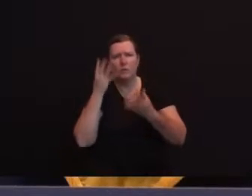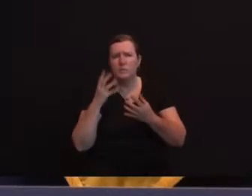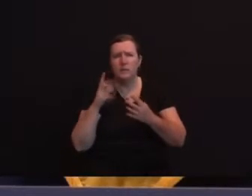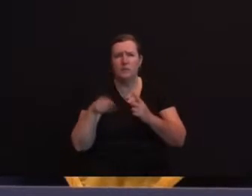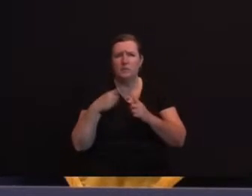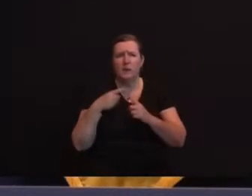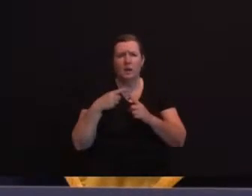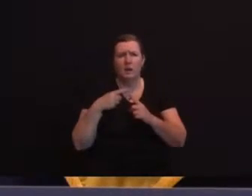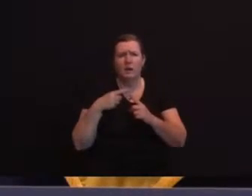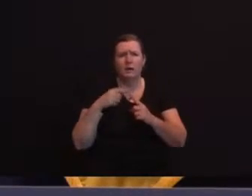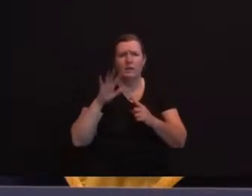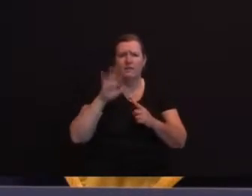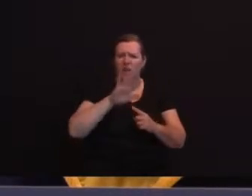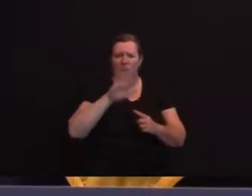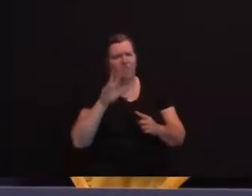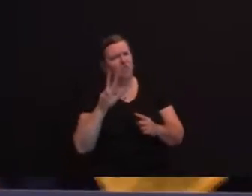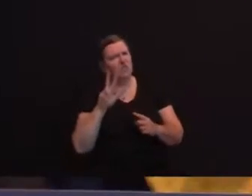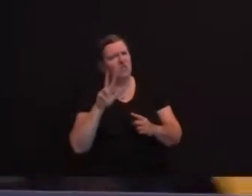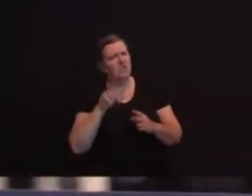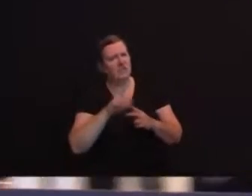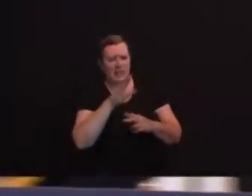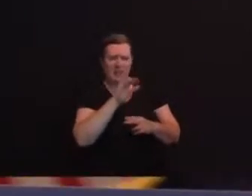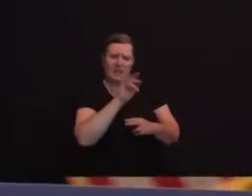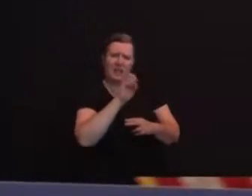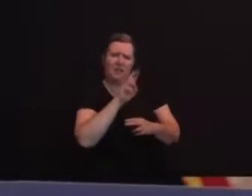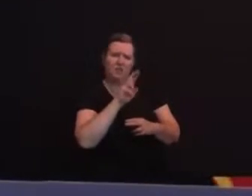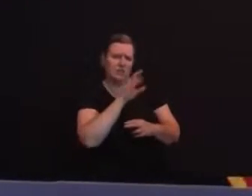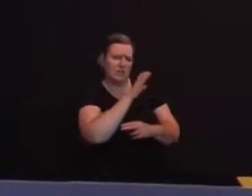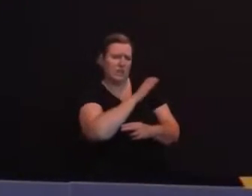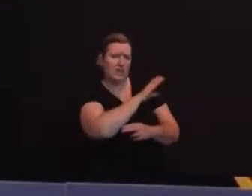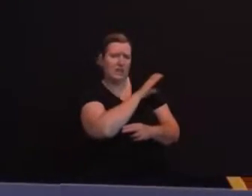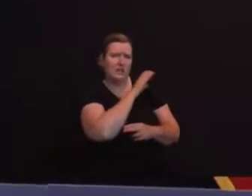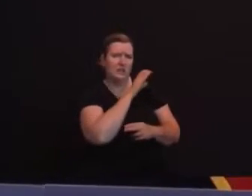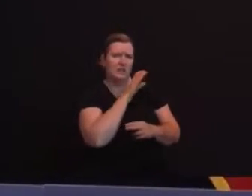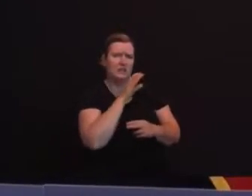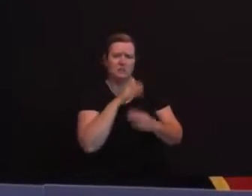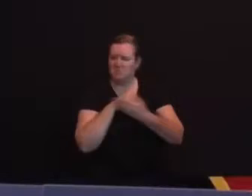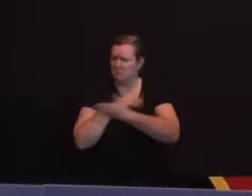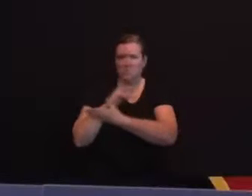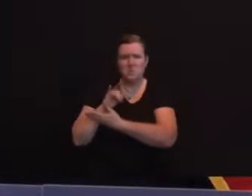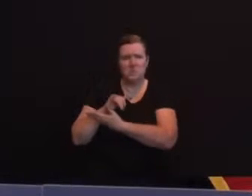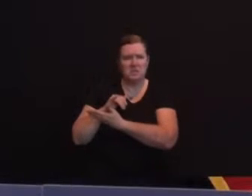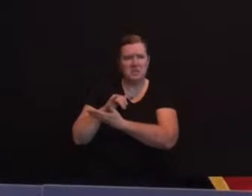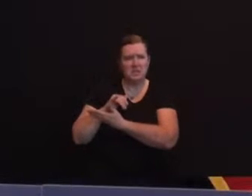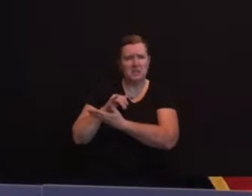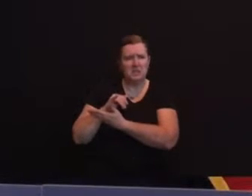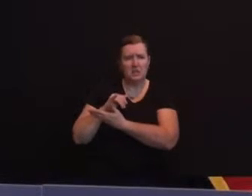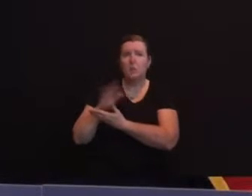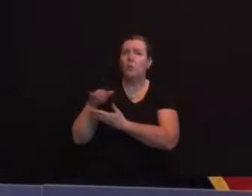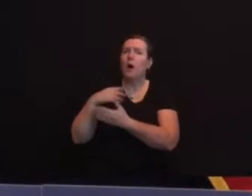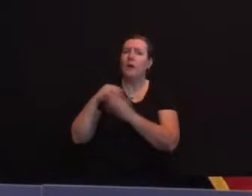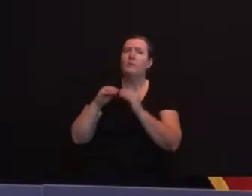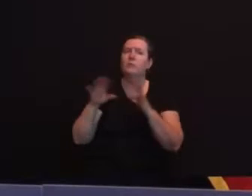that, the 53-person in the carrier clinic? Yeah, we're aware of that outbreak. We're working with Carrier